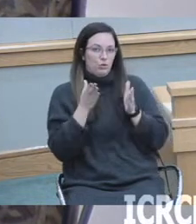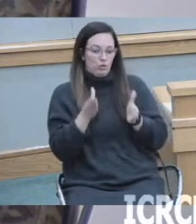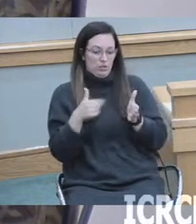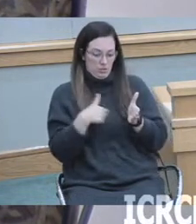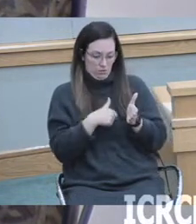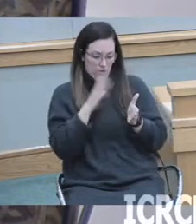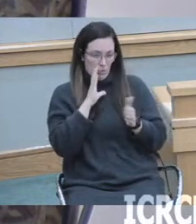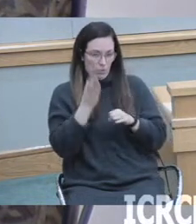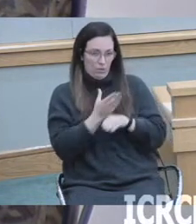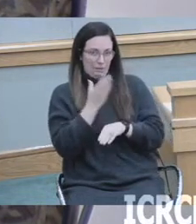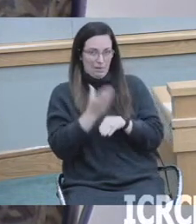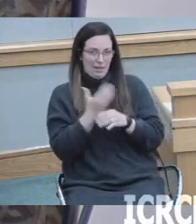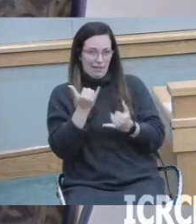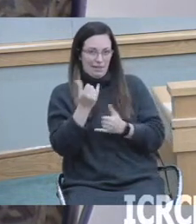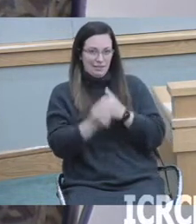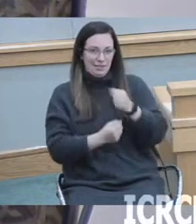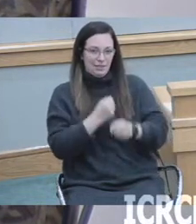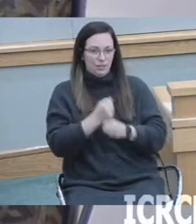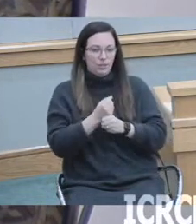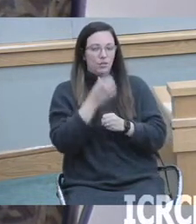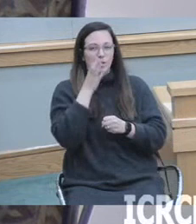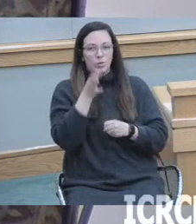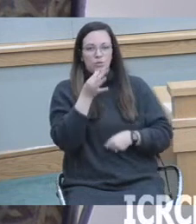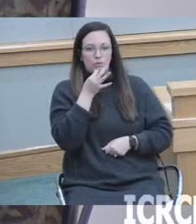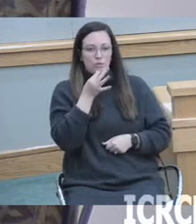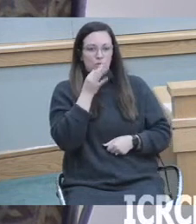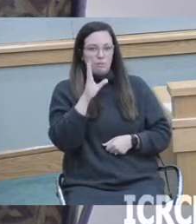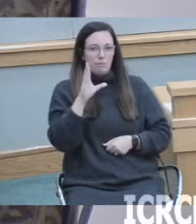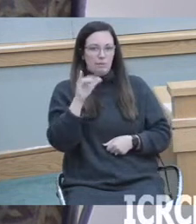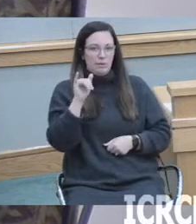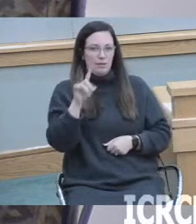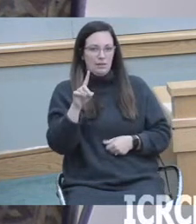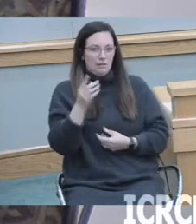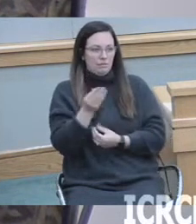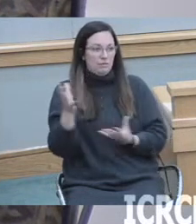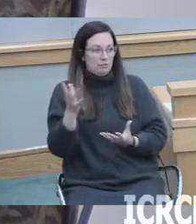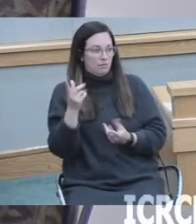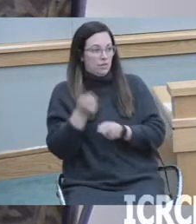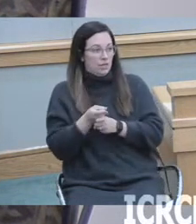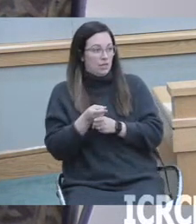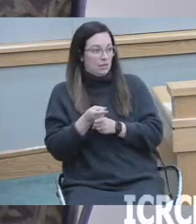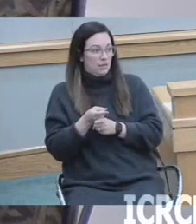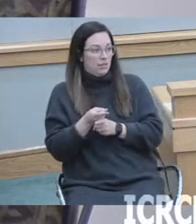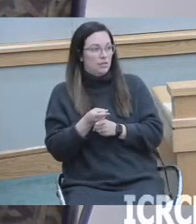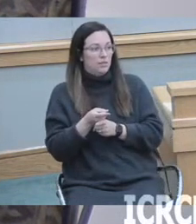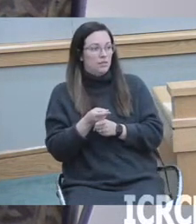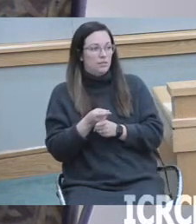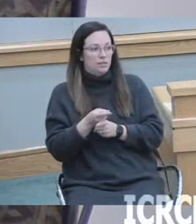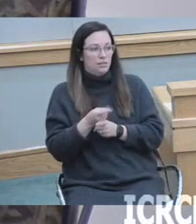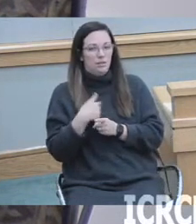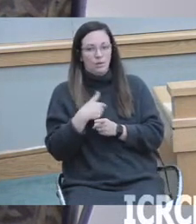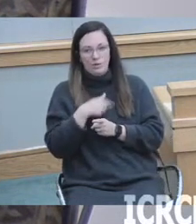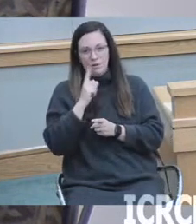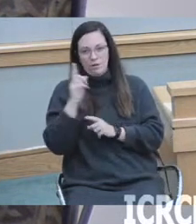are on, they're about to be bid. We're about to go out to bid on those, am I correct?